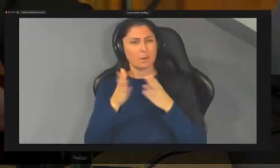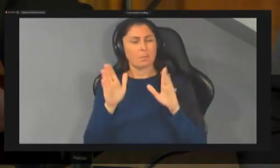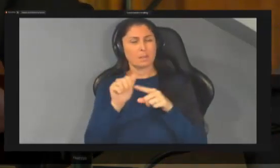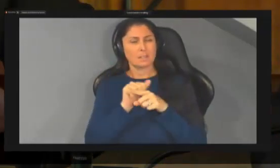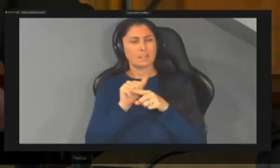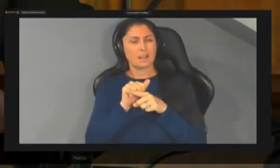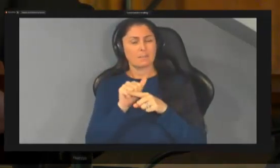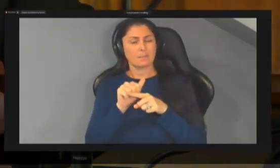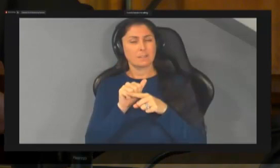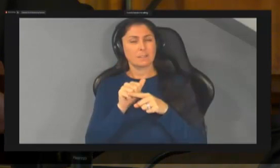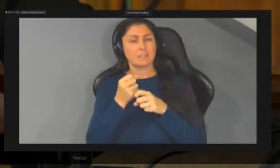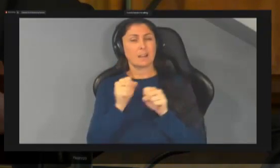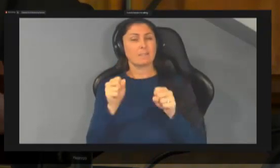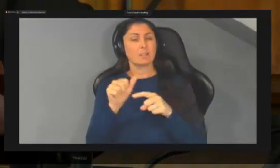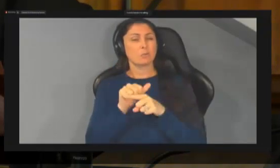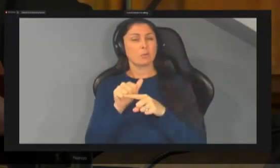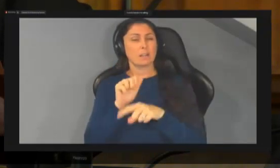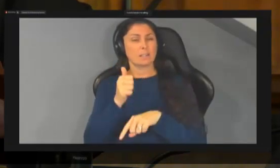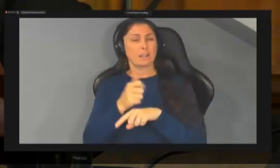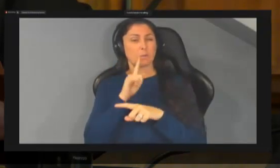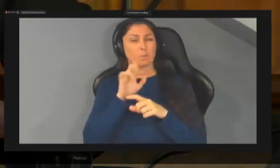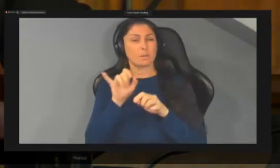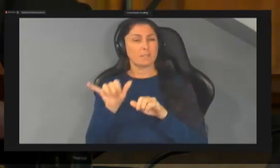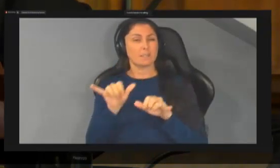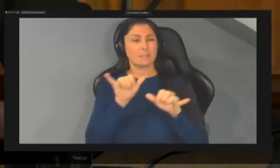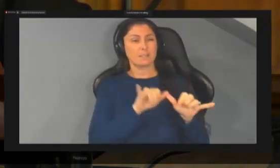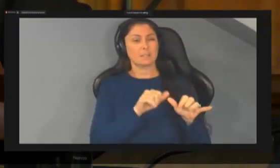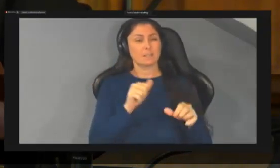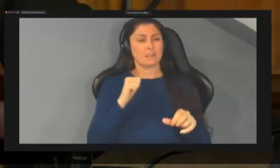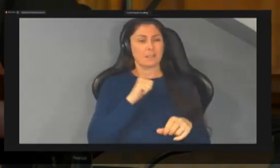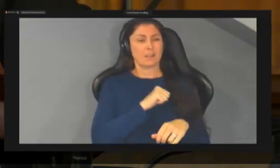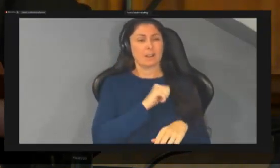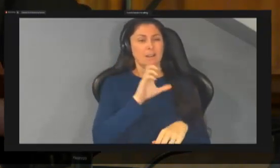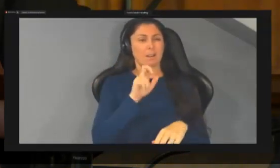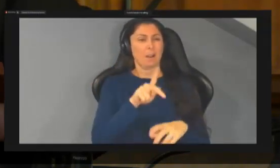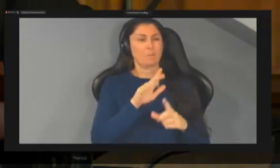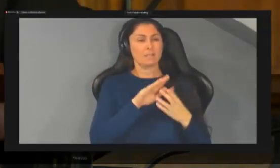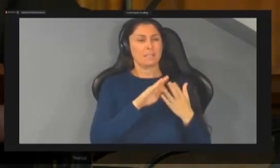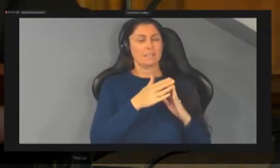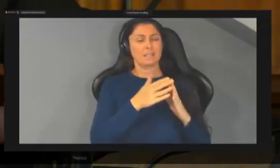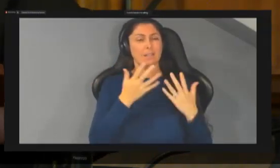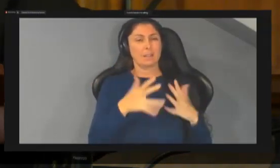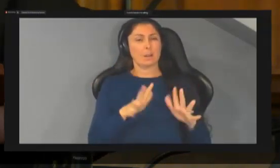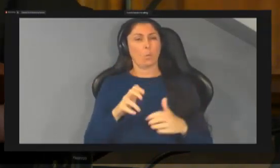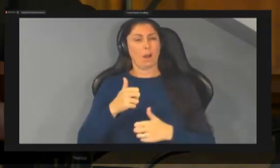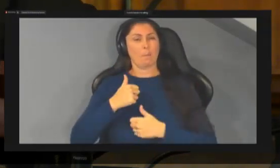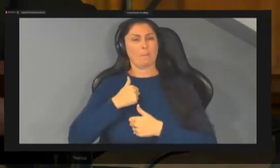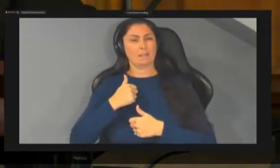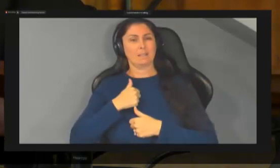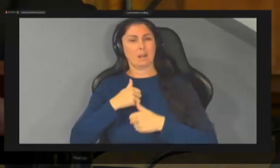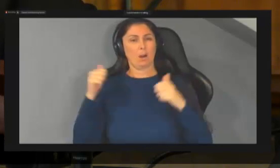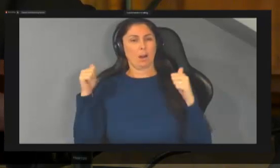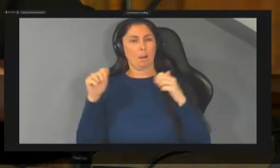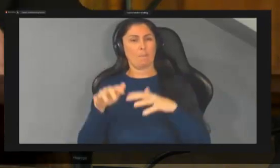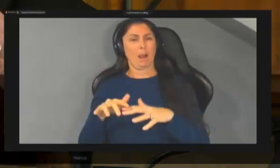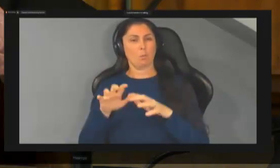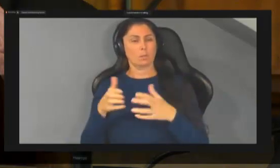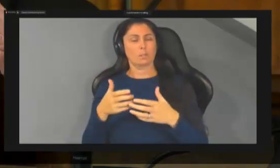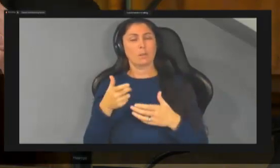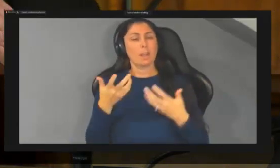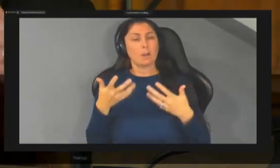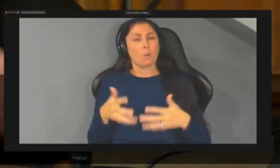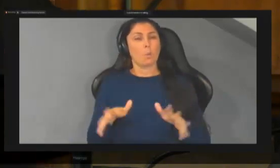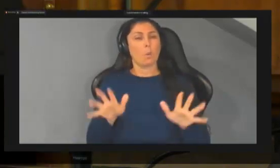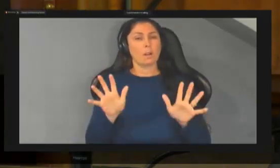would be similar to the Atlanta Cop City situation, right? They don't want a military compound. And so they don't want to